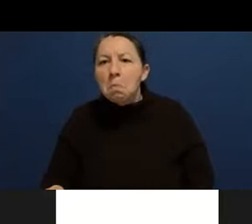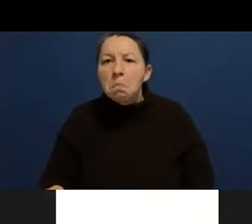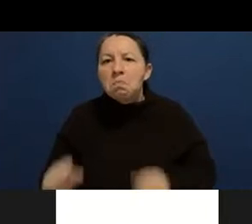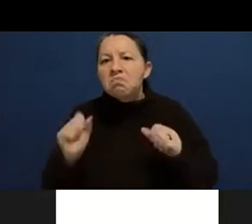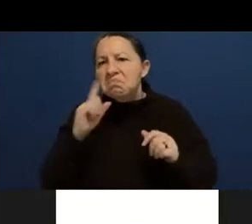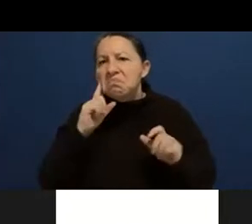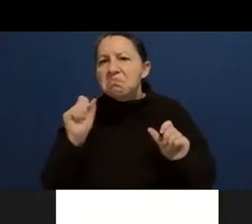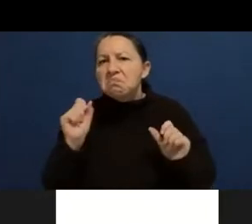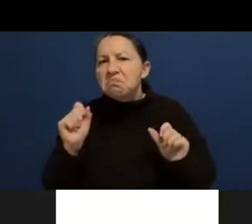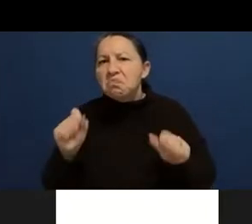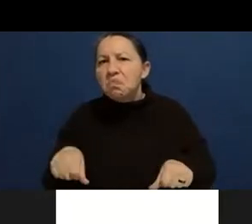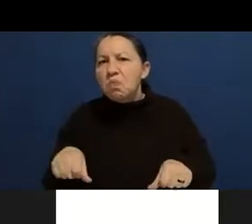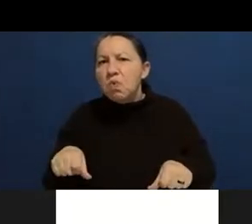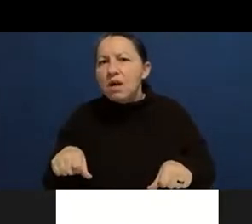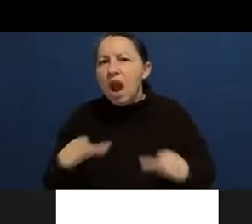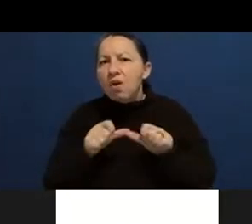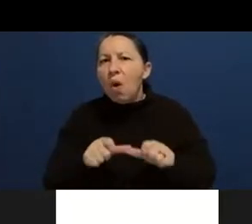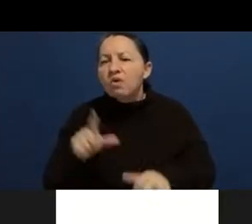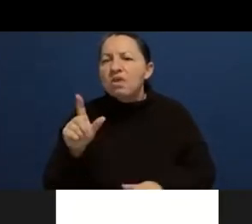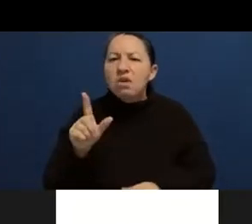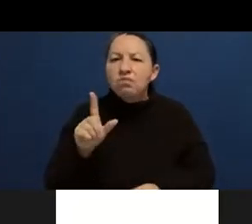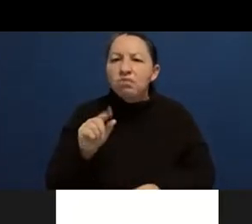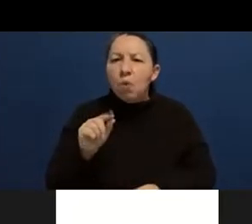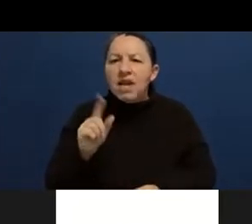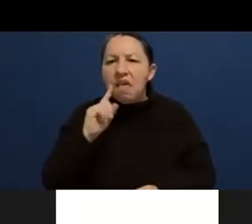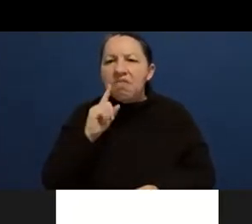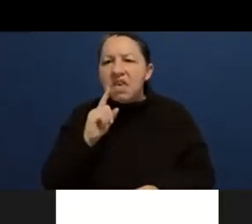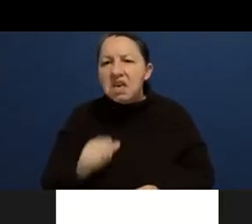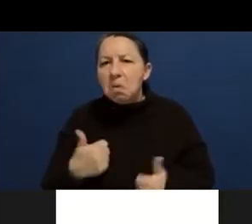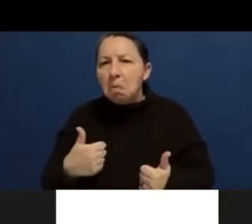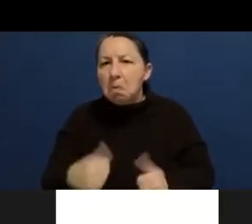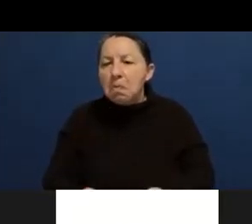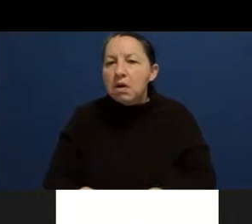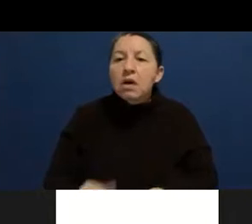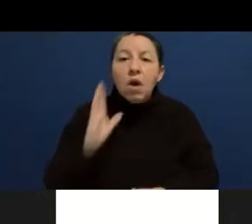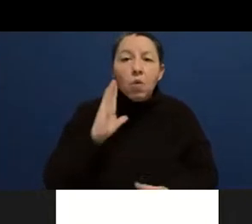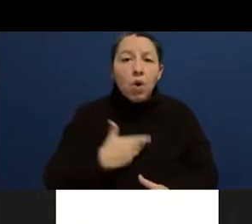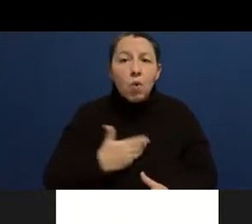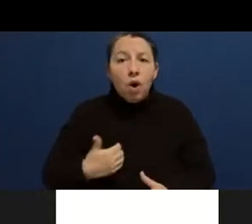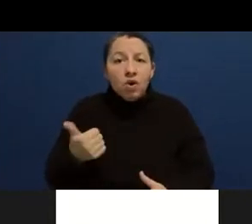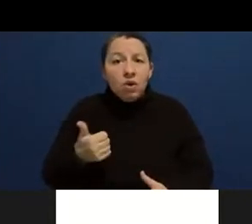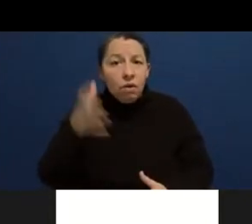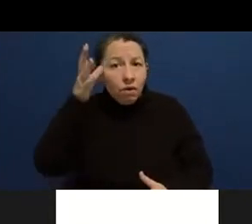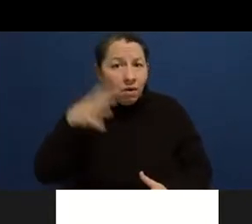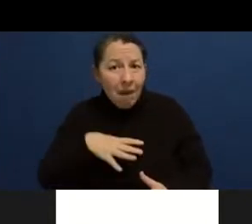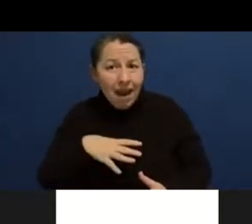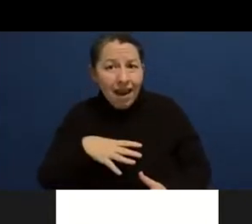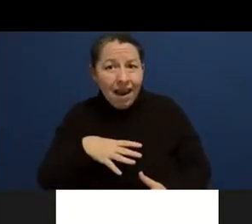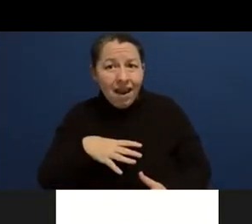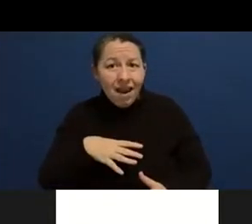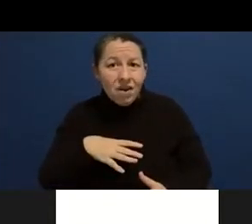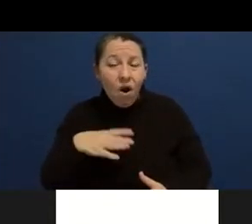And we know that our women and our younger men are being targeted because they look more what they're terming